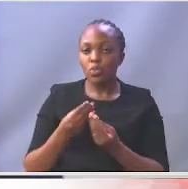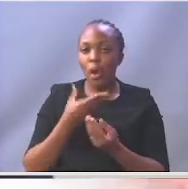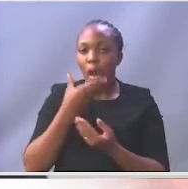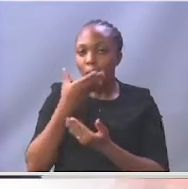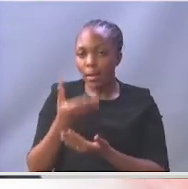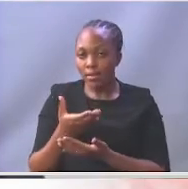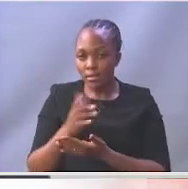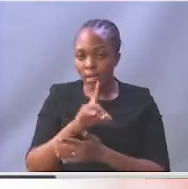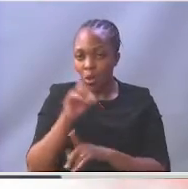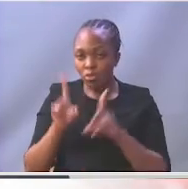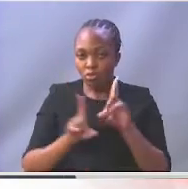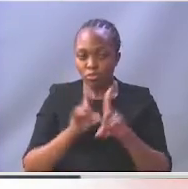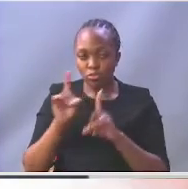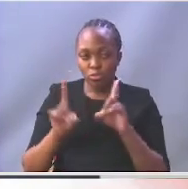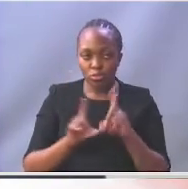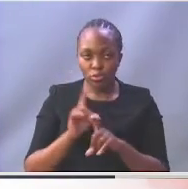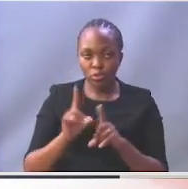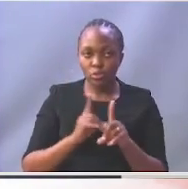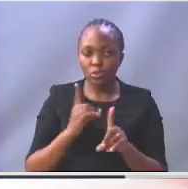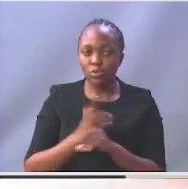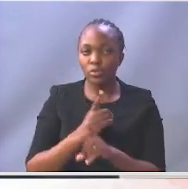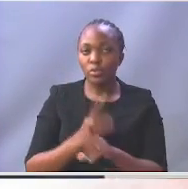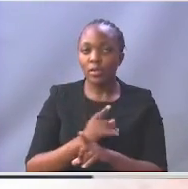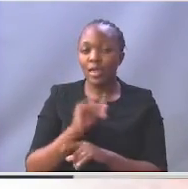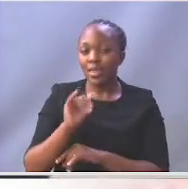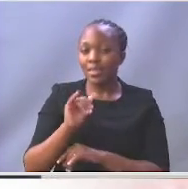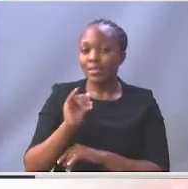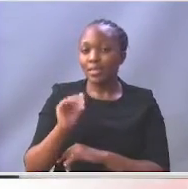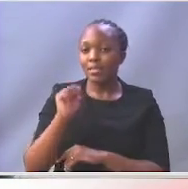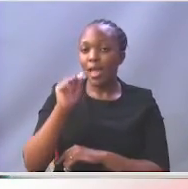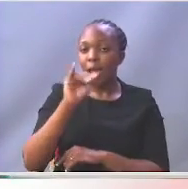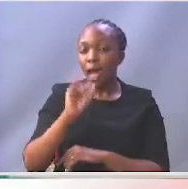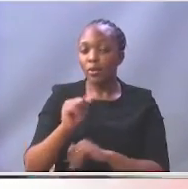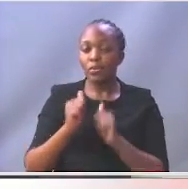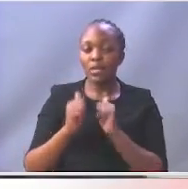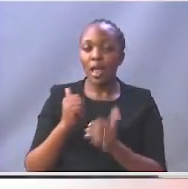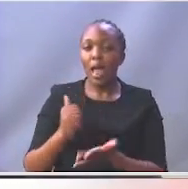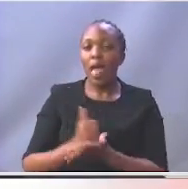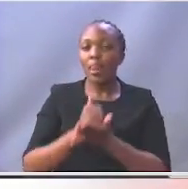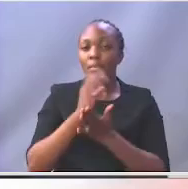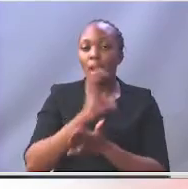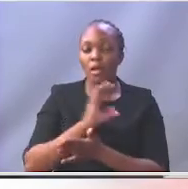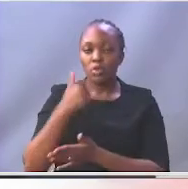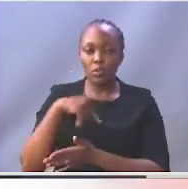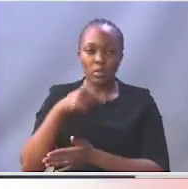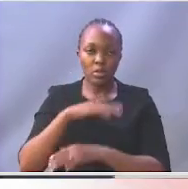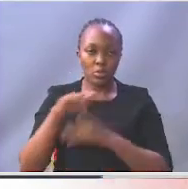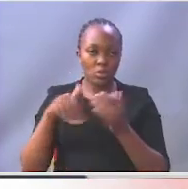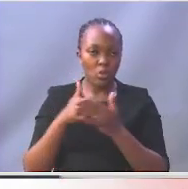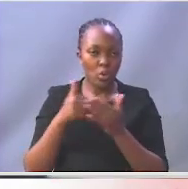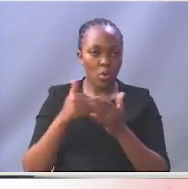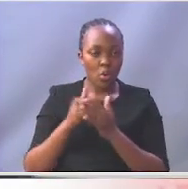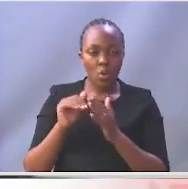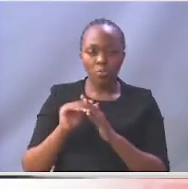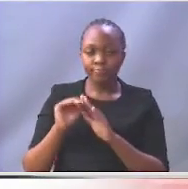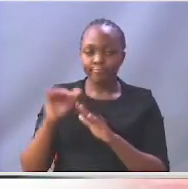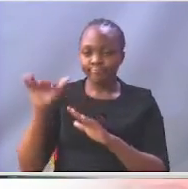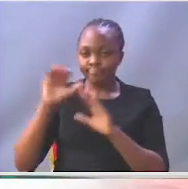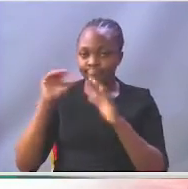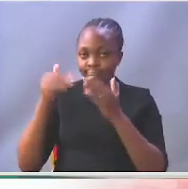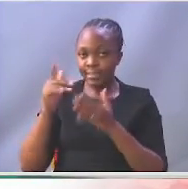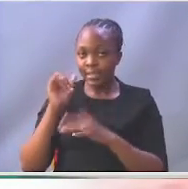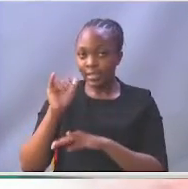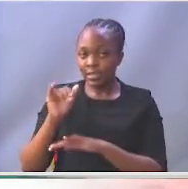customers. It's an AI that is going to help our customers across the group. And this day is a very special day for